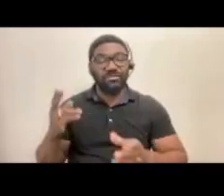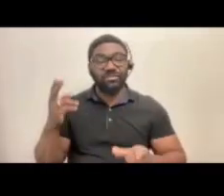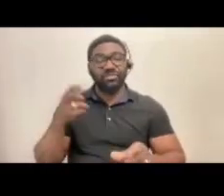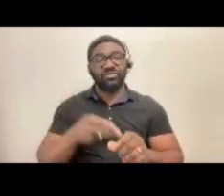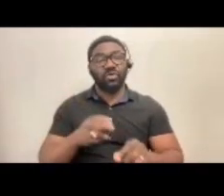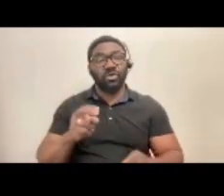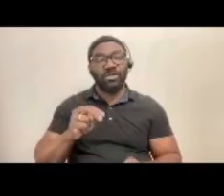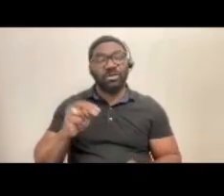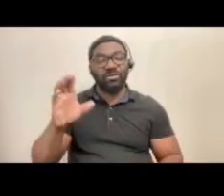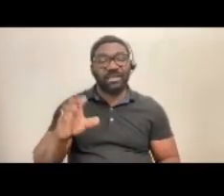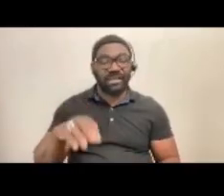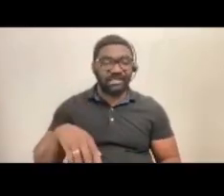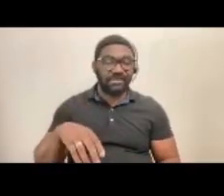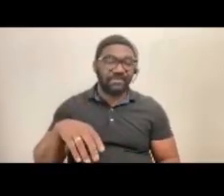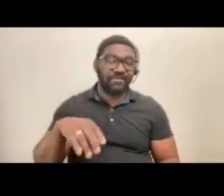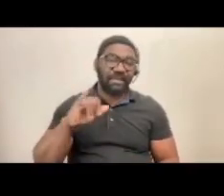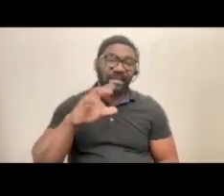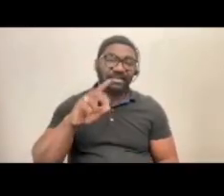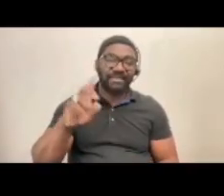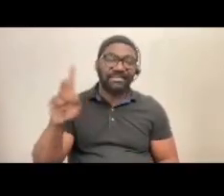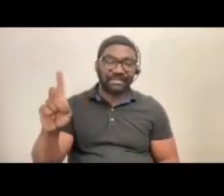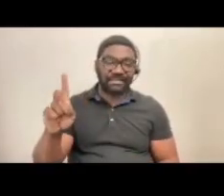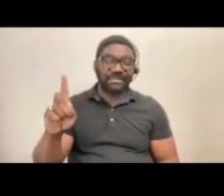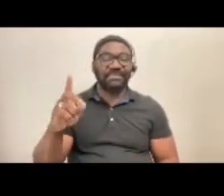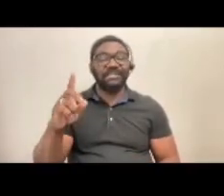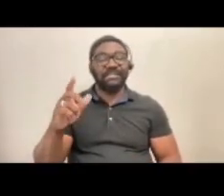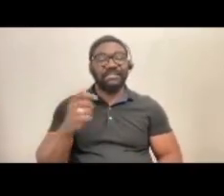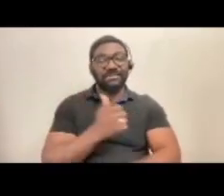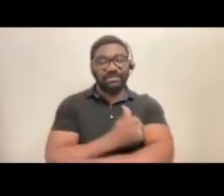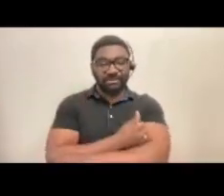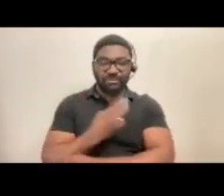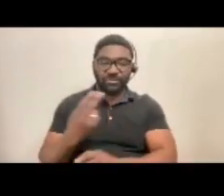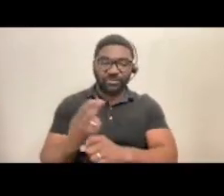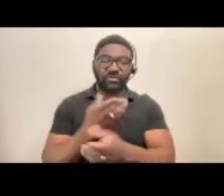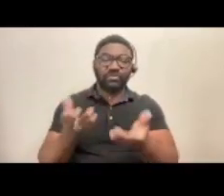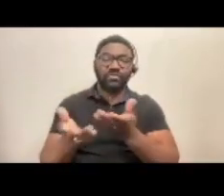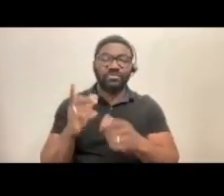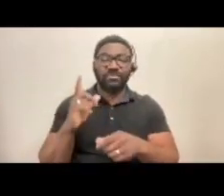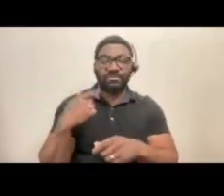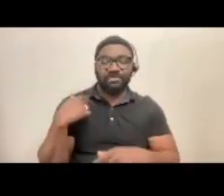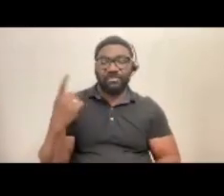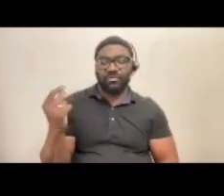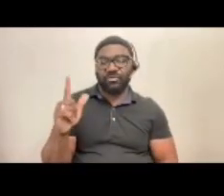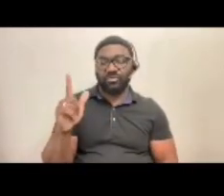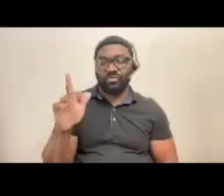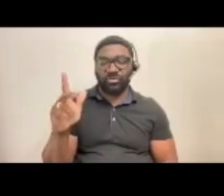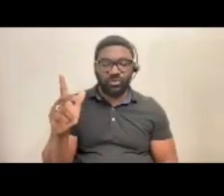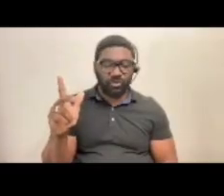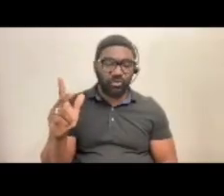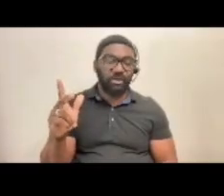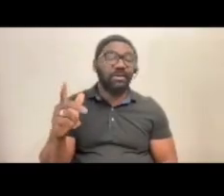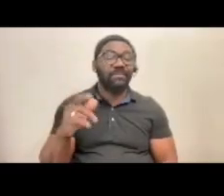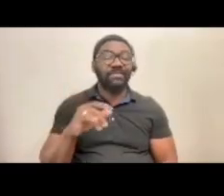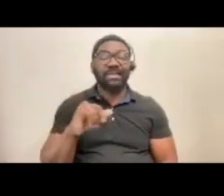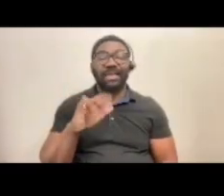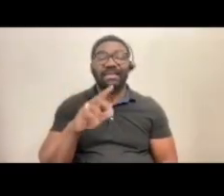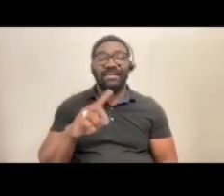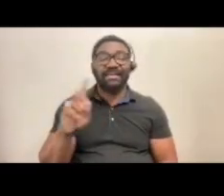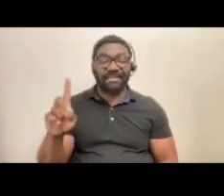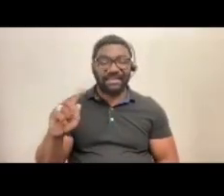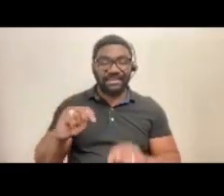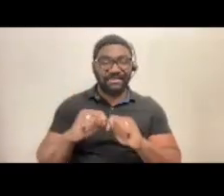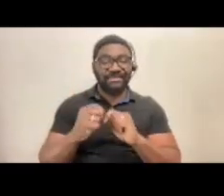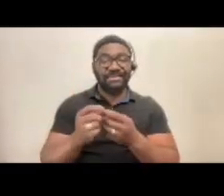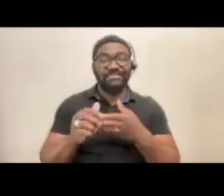Health, Developmental Disabilities, and Substance Use Services in 2023 as the Intellectual and Developmental Disability